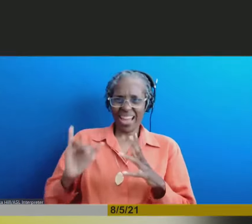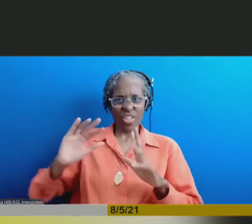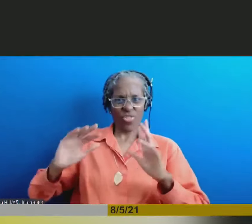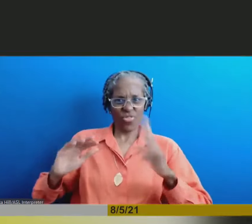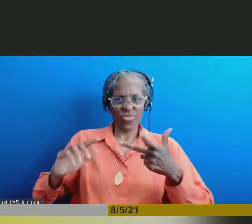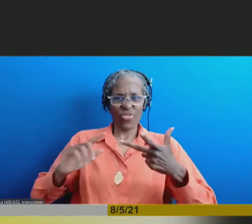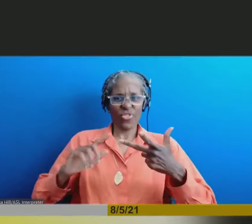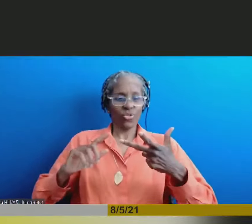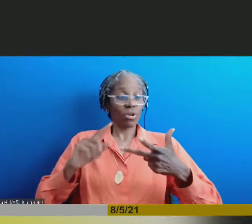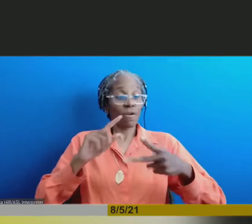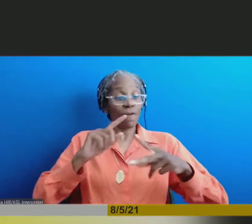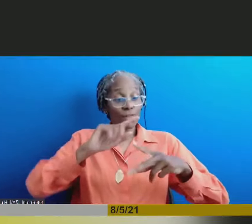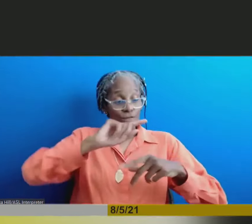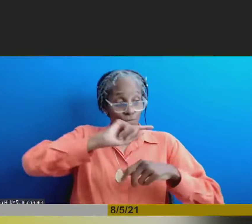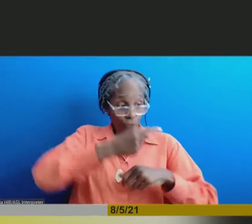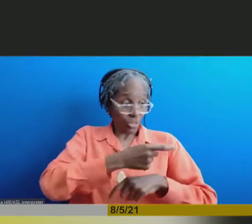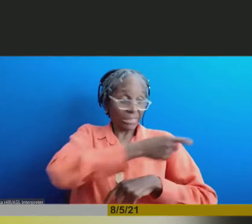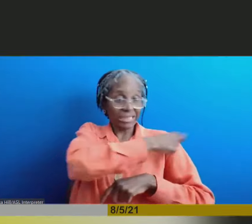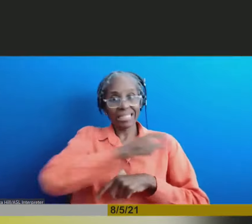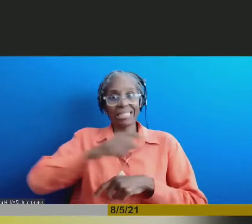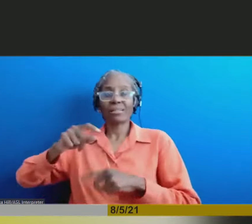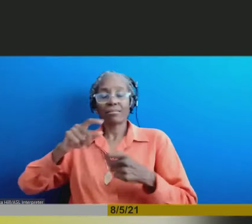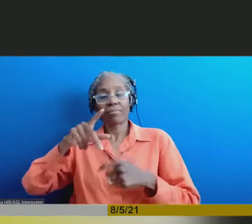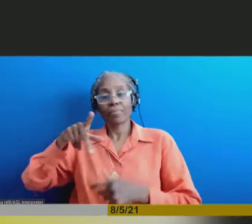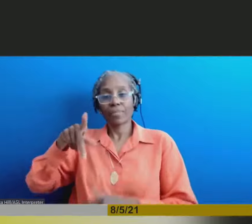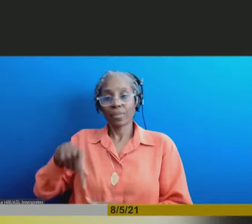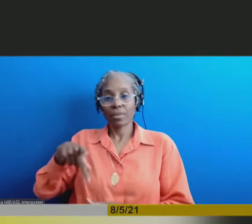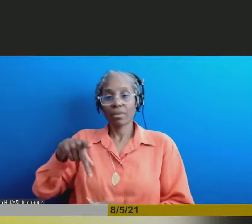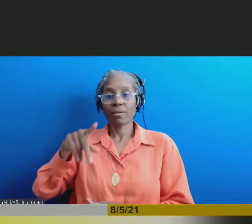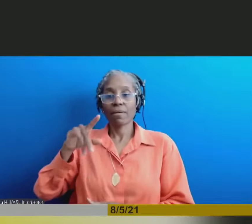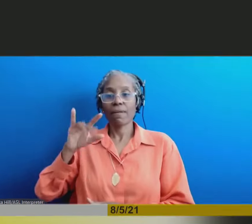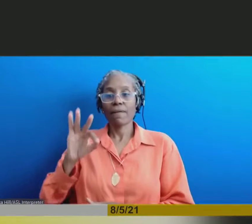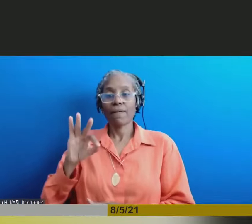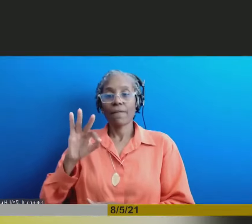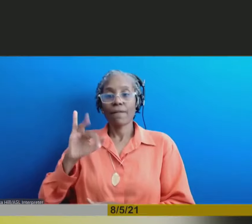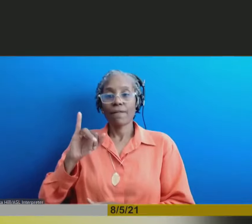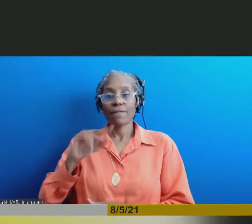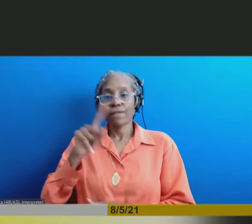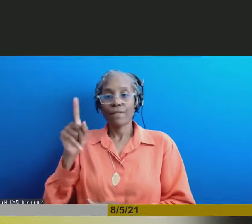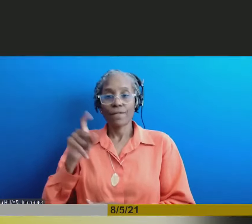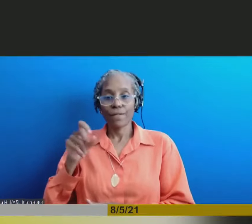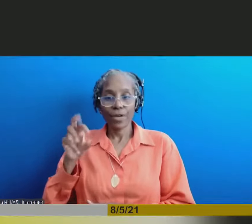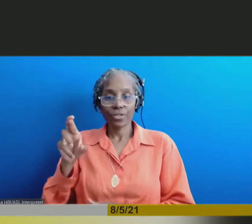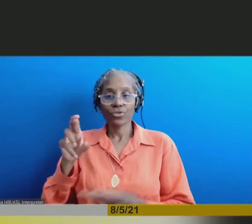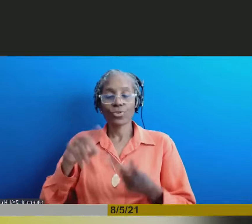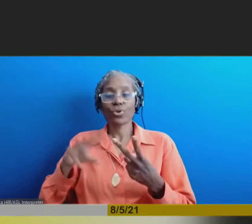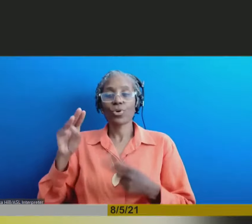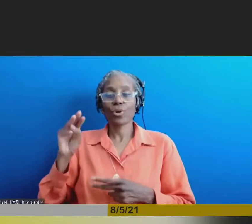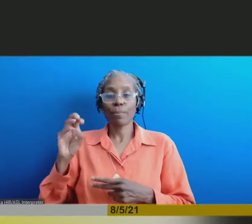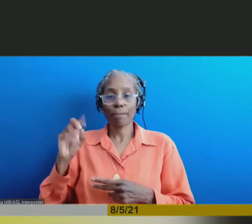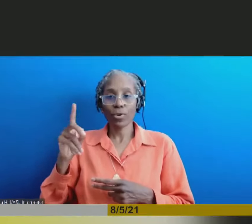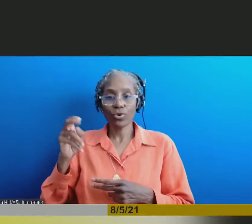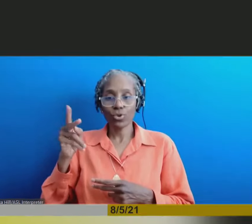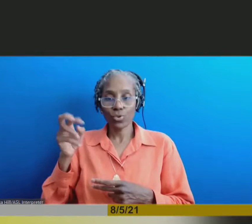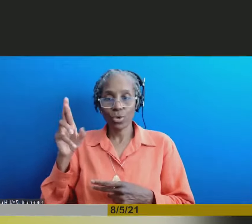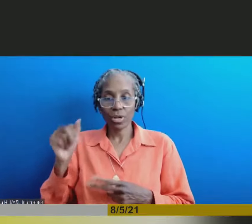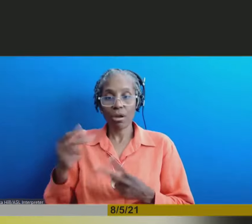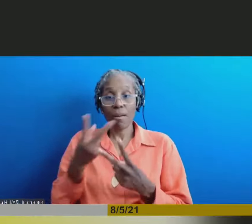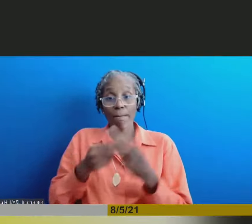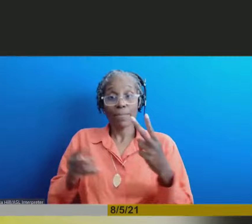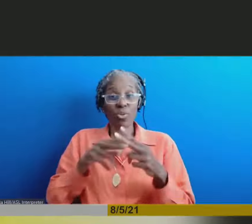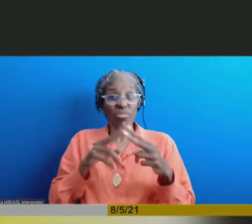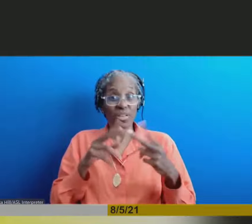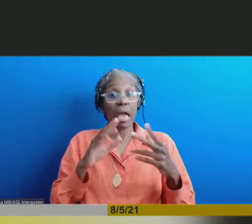a first vaccine dose of Pfizer and Moderna against the Delta variant? And what's